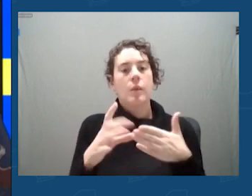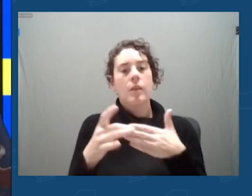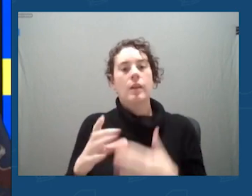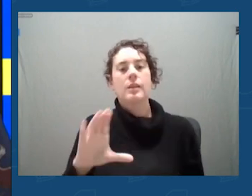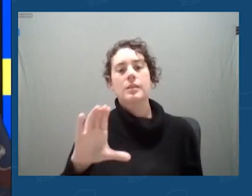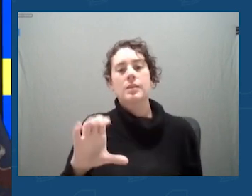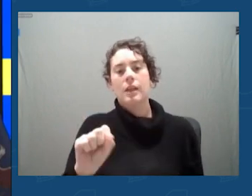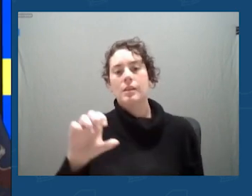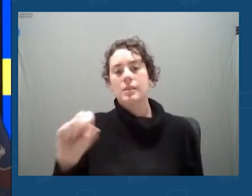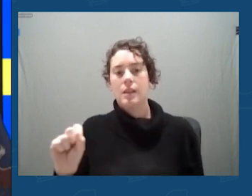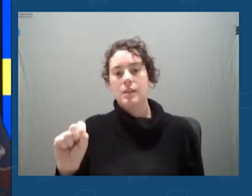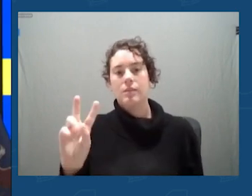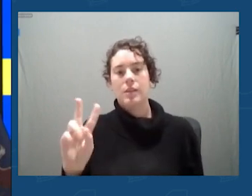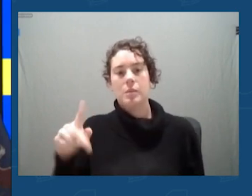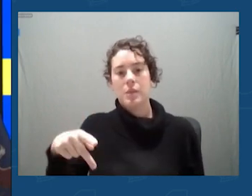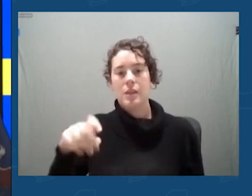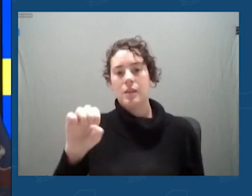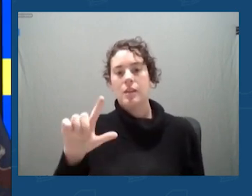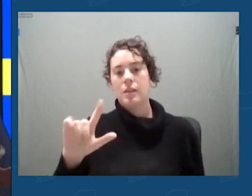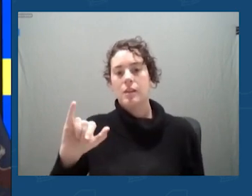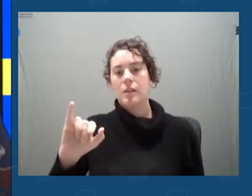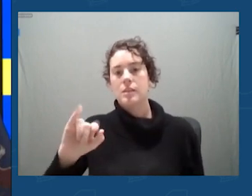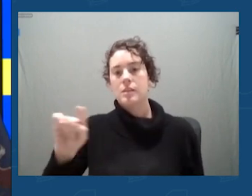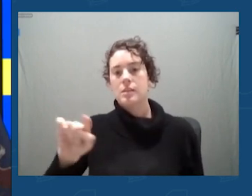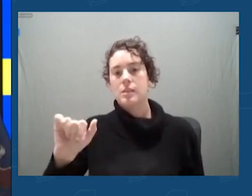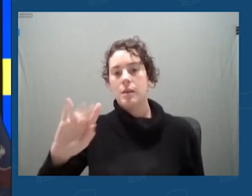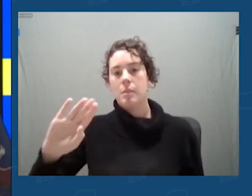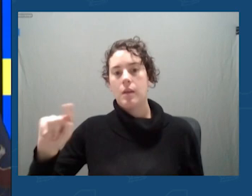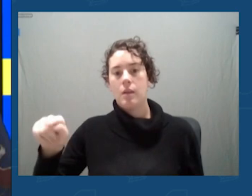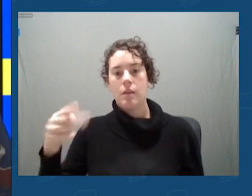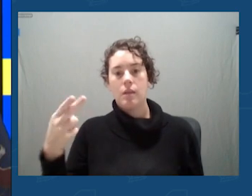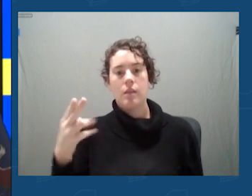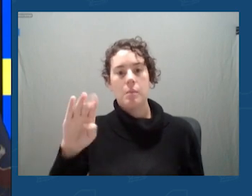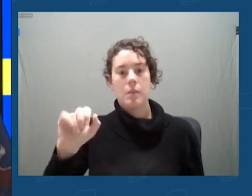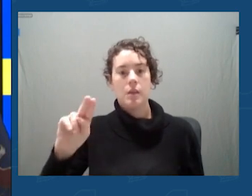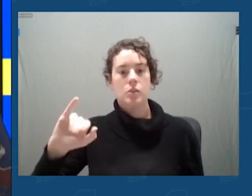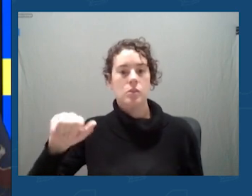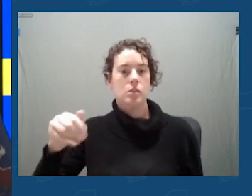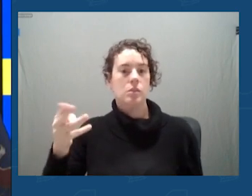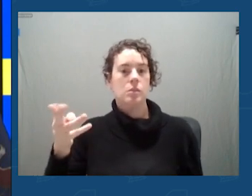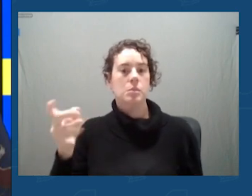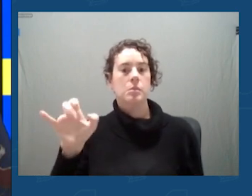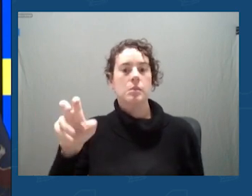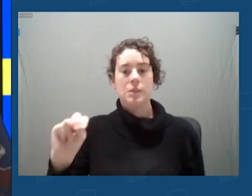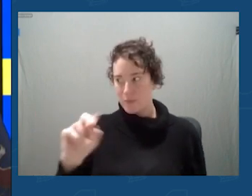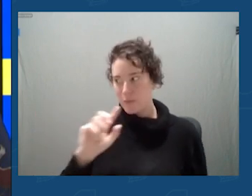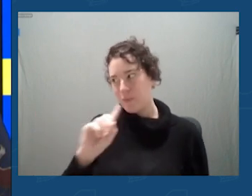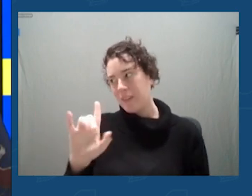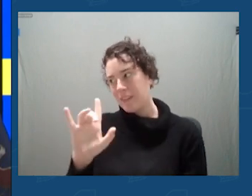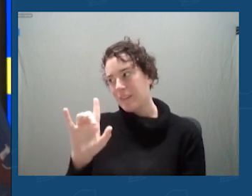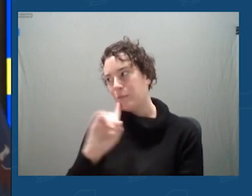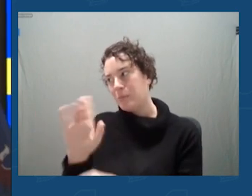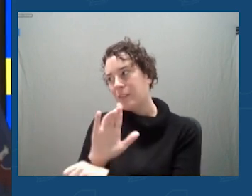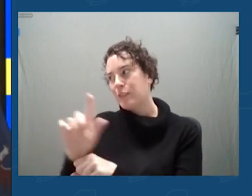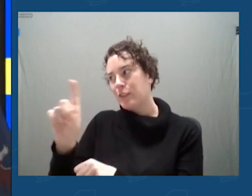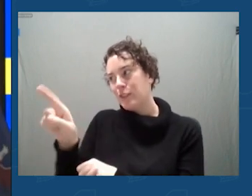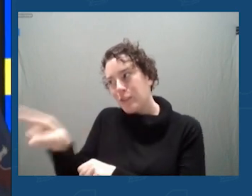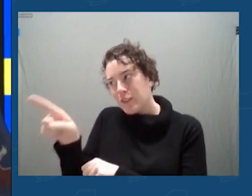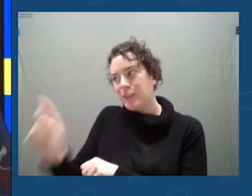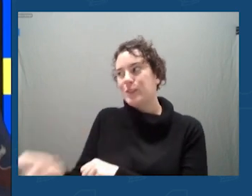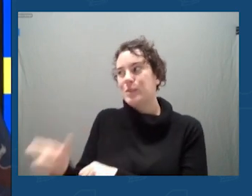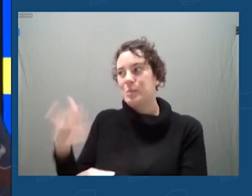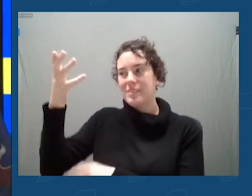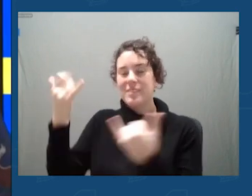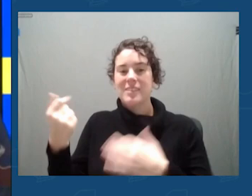Elizabeth Benjamin. She came down. She should be doing this, not me, because she